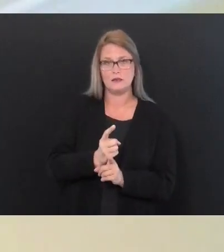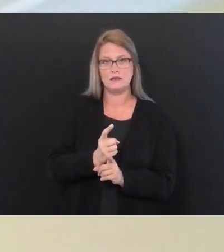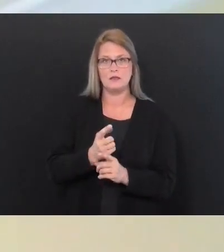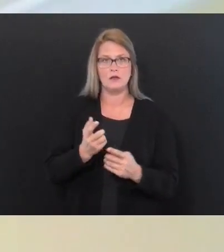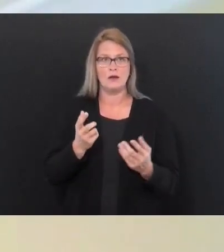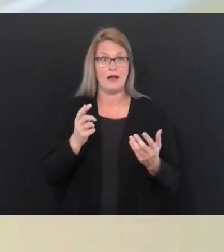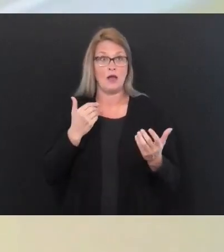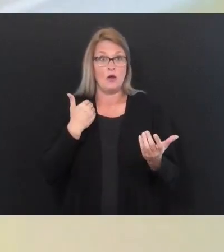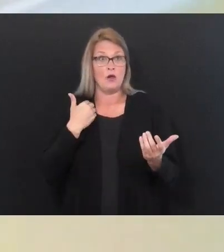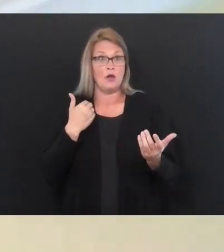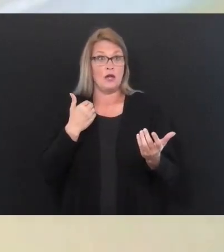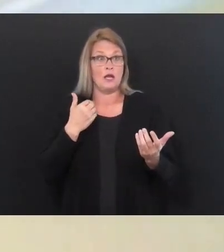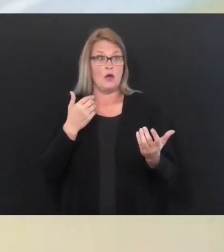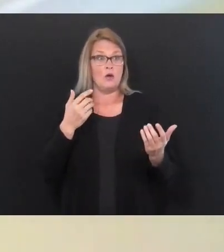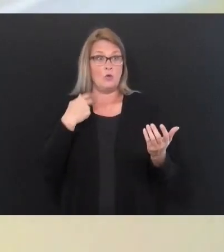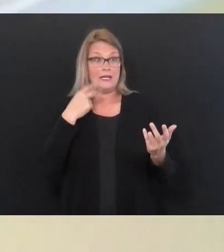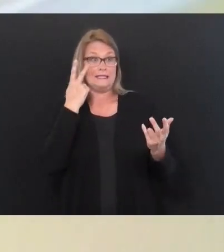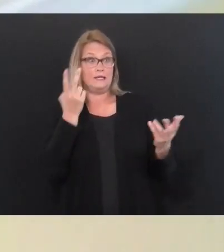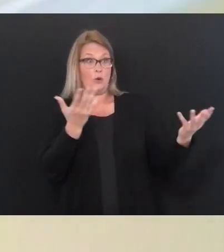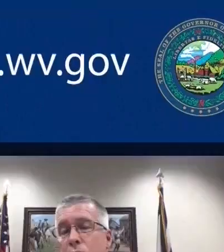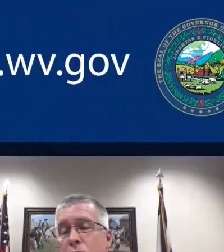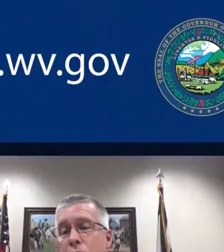we have versus what we need?